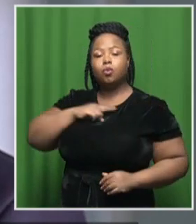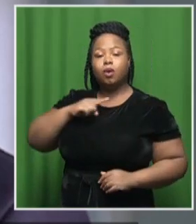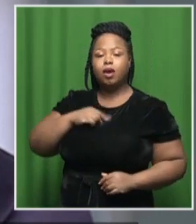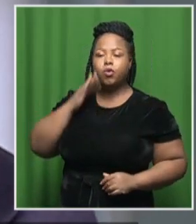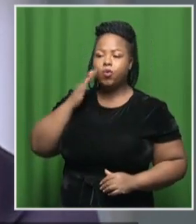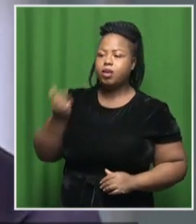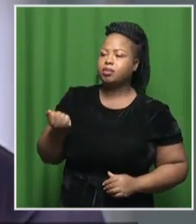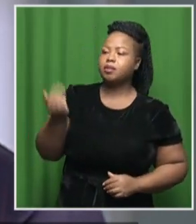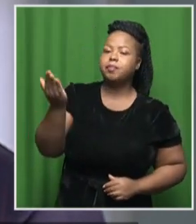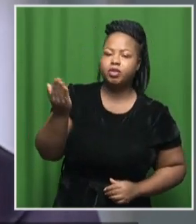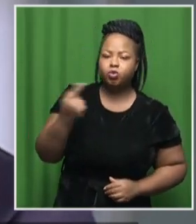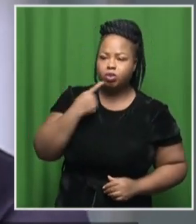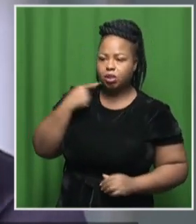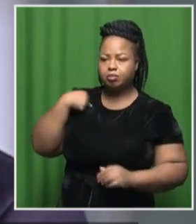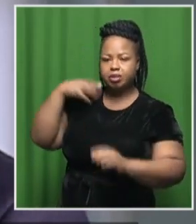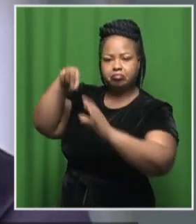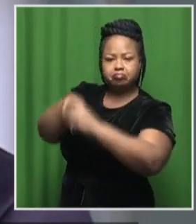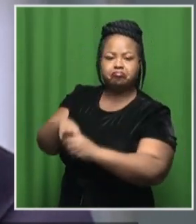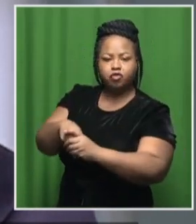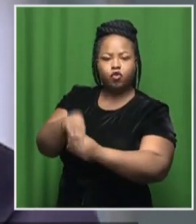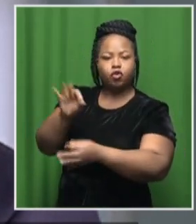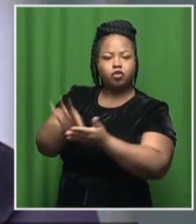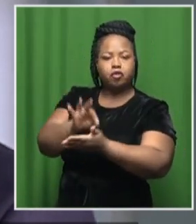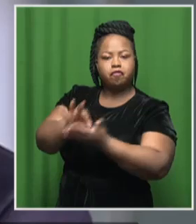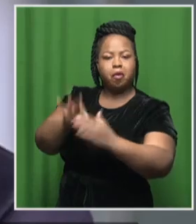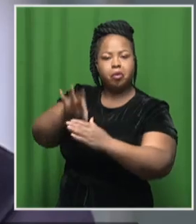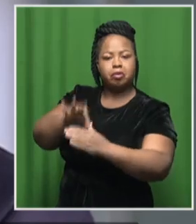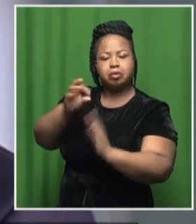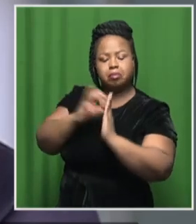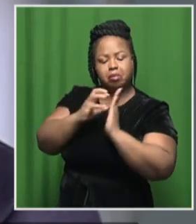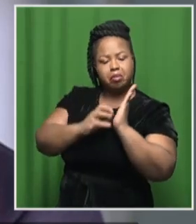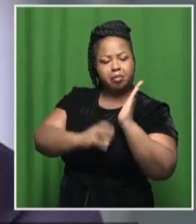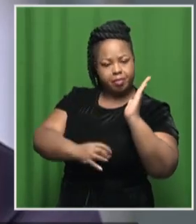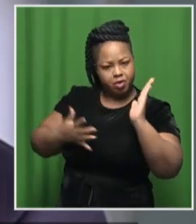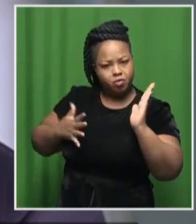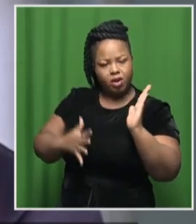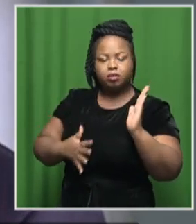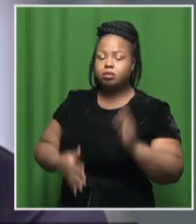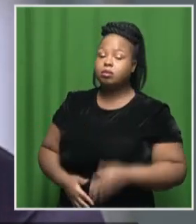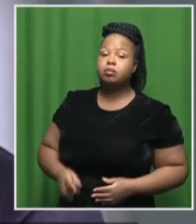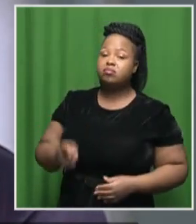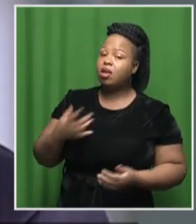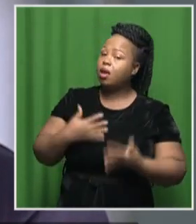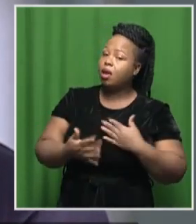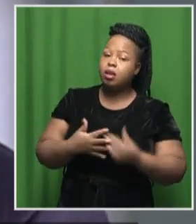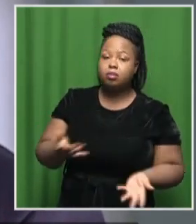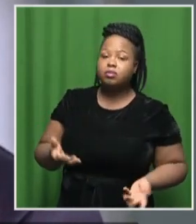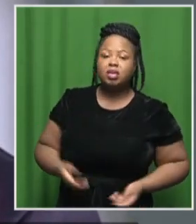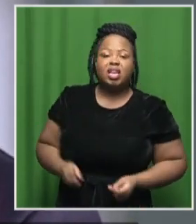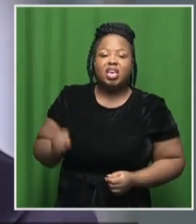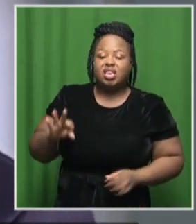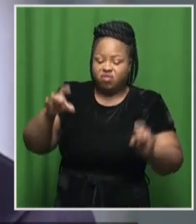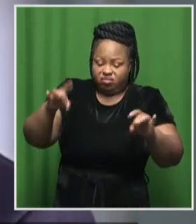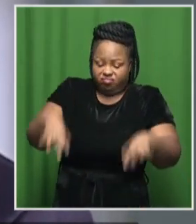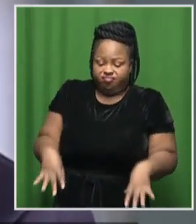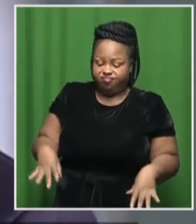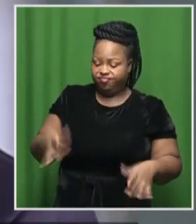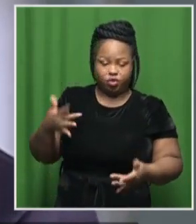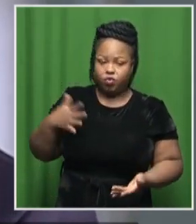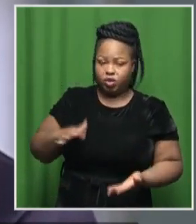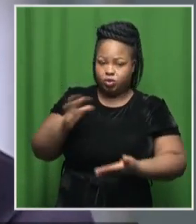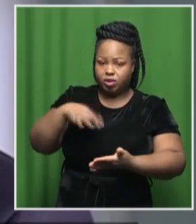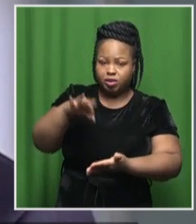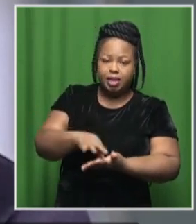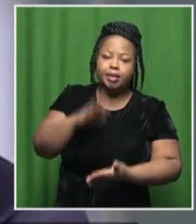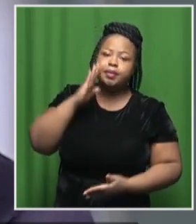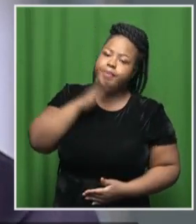candidature, in the nomination process. Every one candidate, if they don't sign that they would be bound by the code,